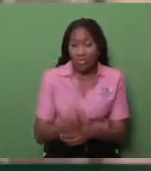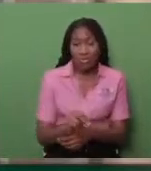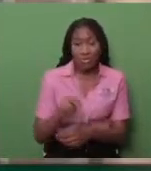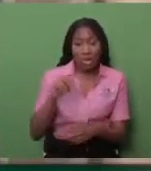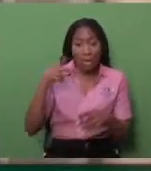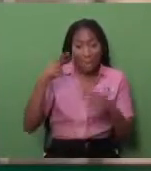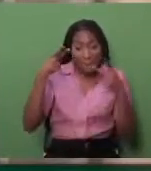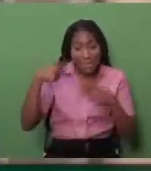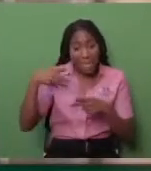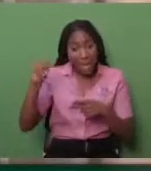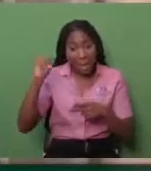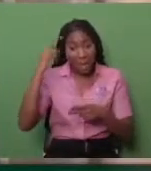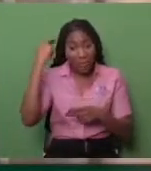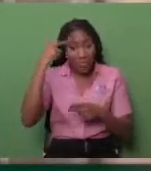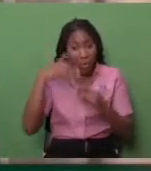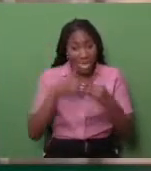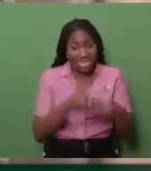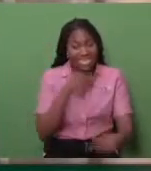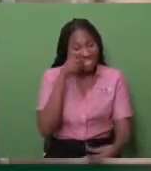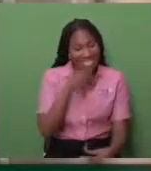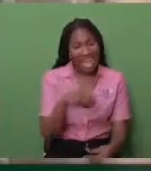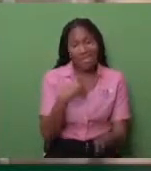that.